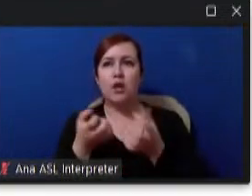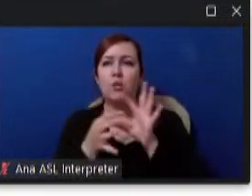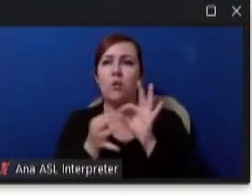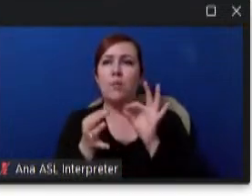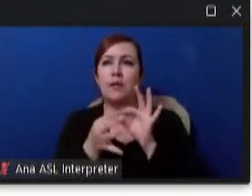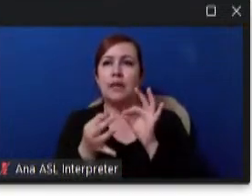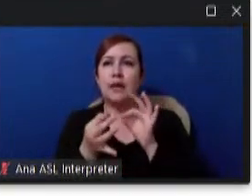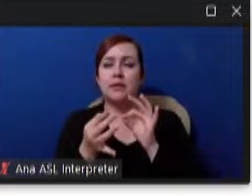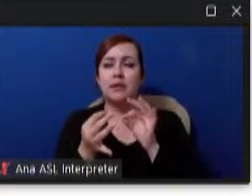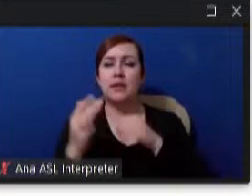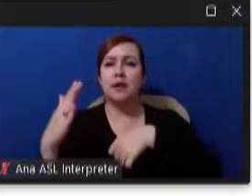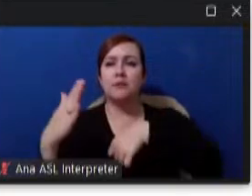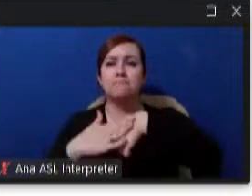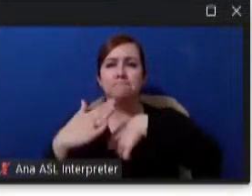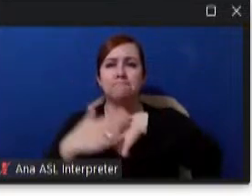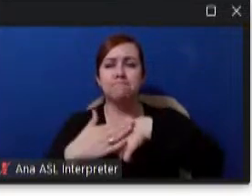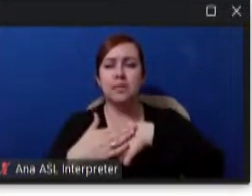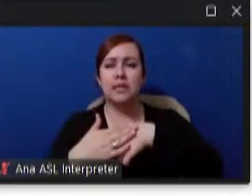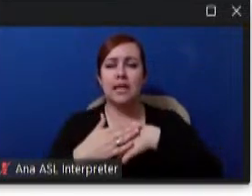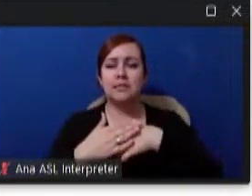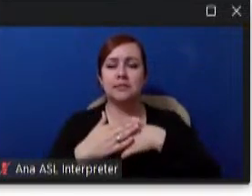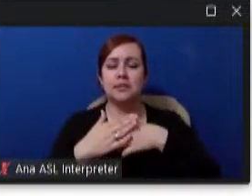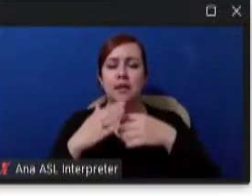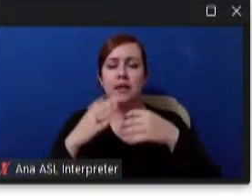that surprises me, and that is